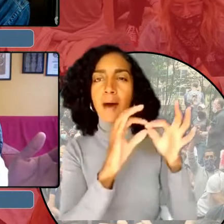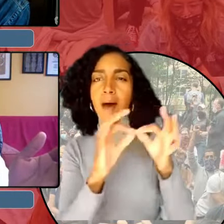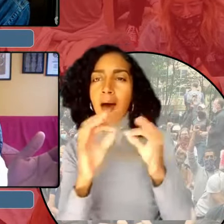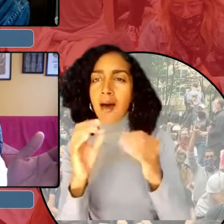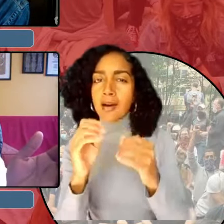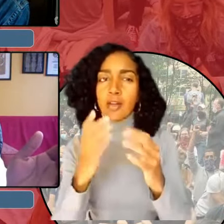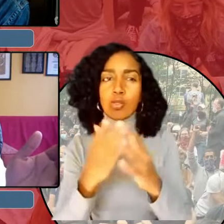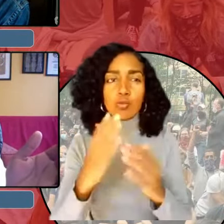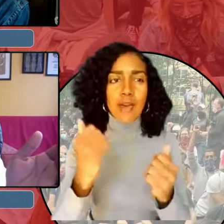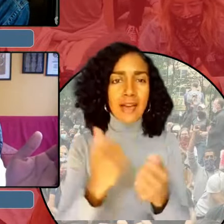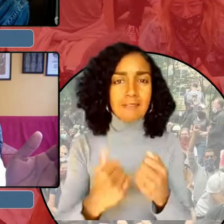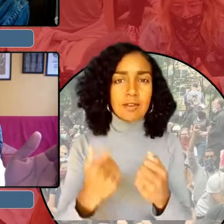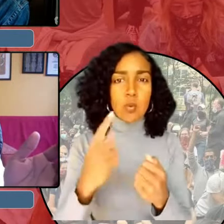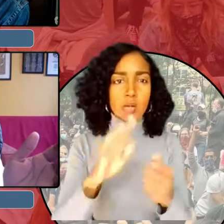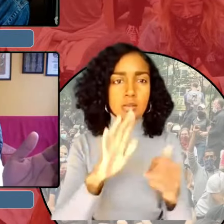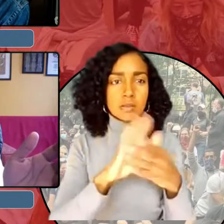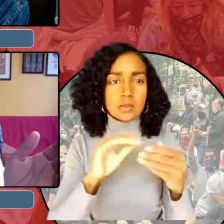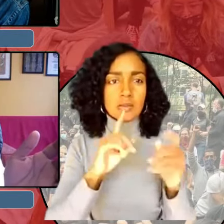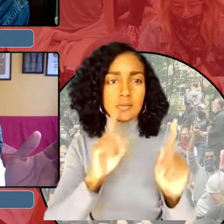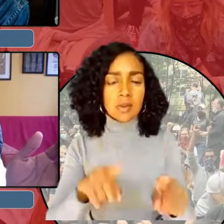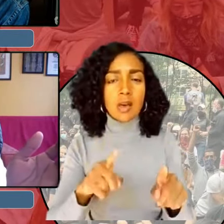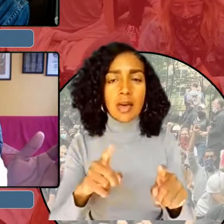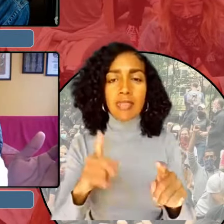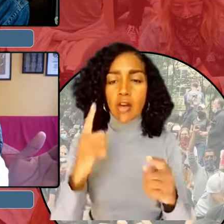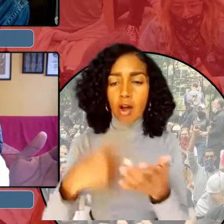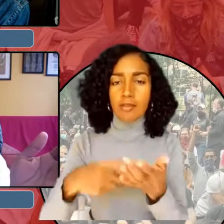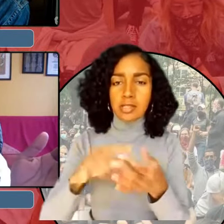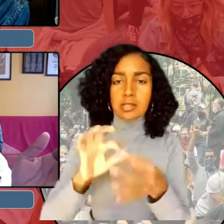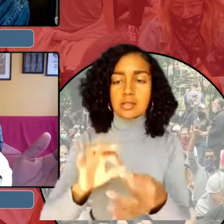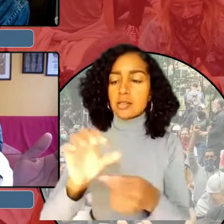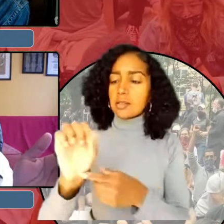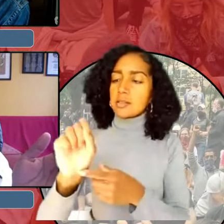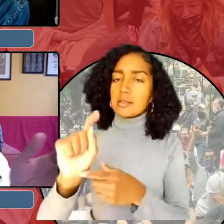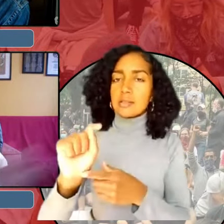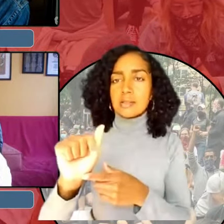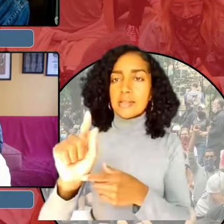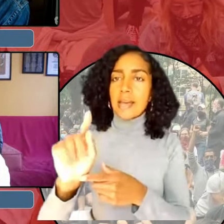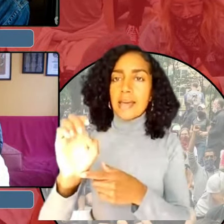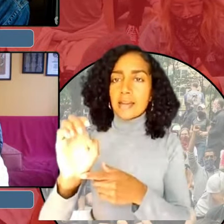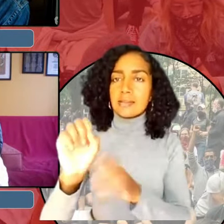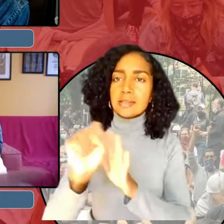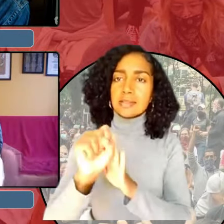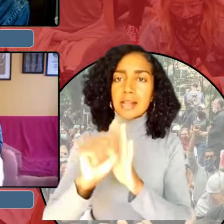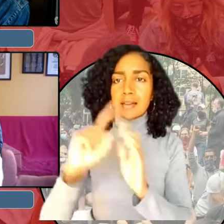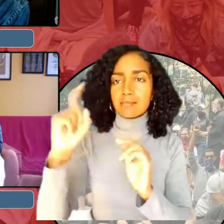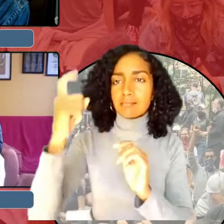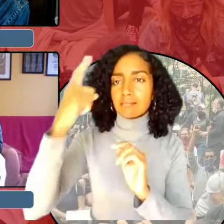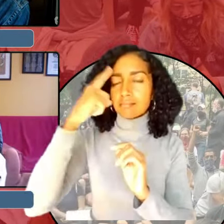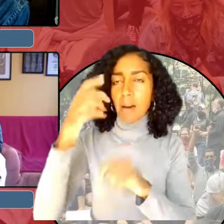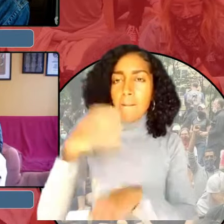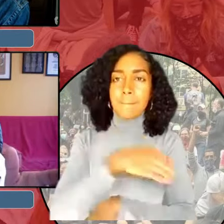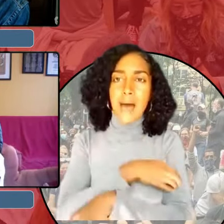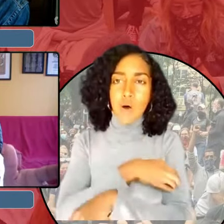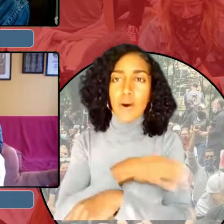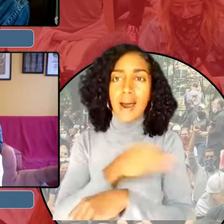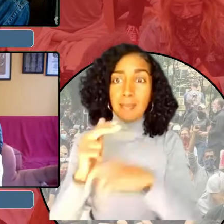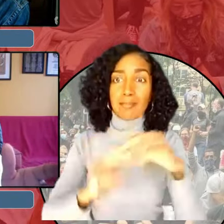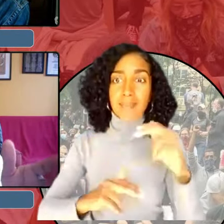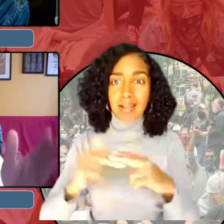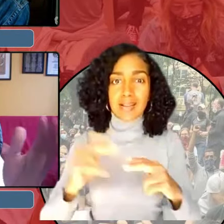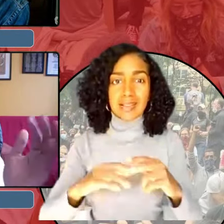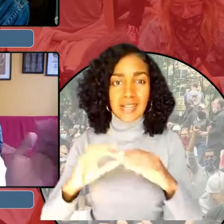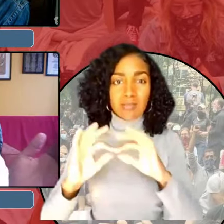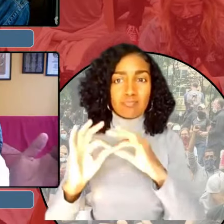this conversation around state power and building organization. I've been in a lot of